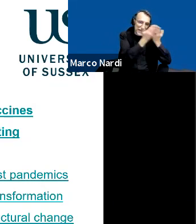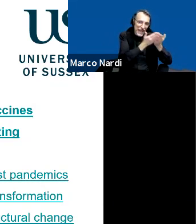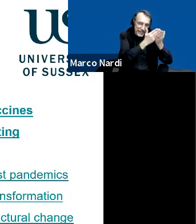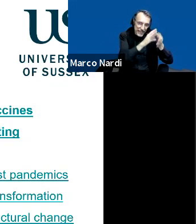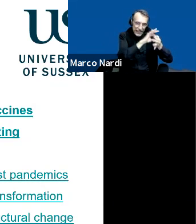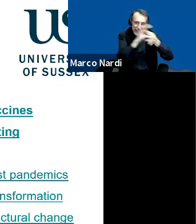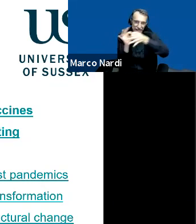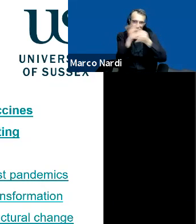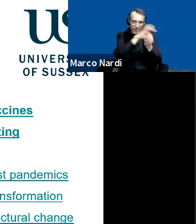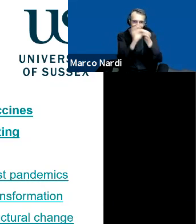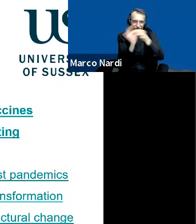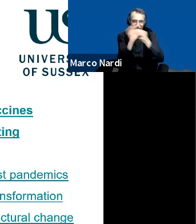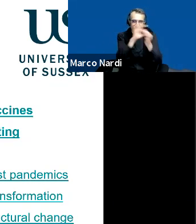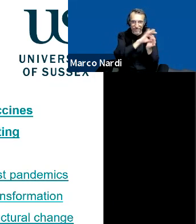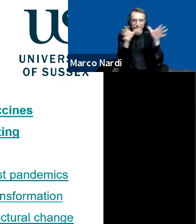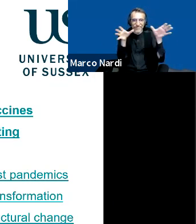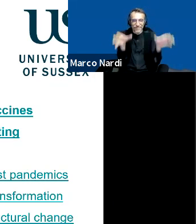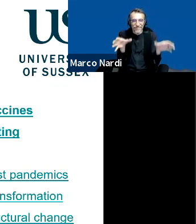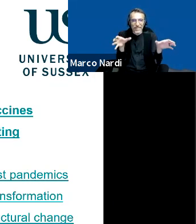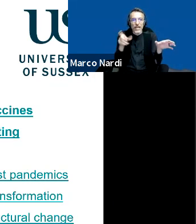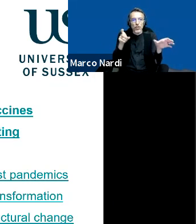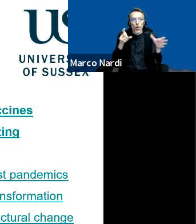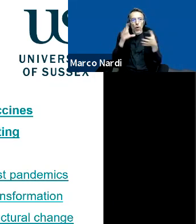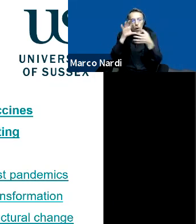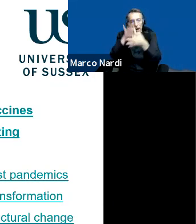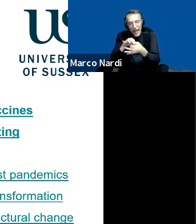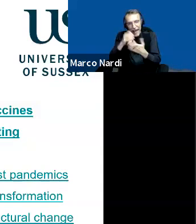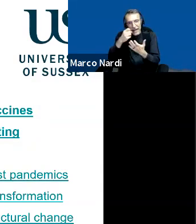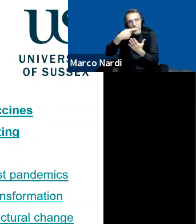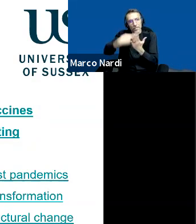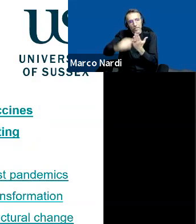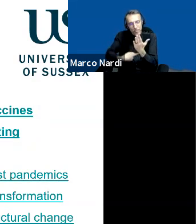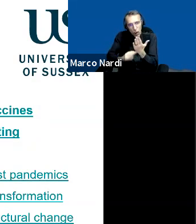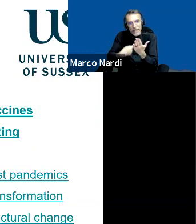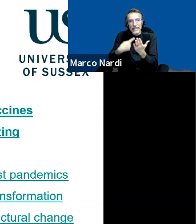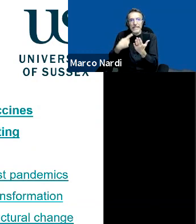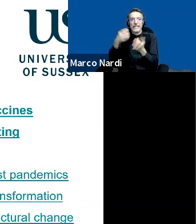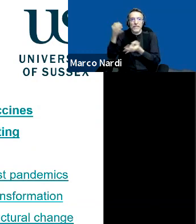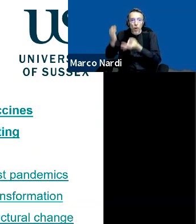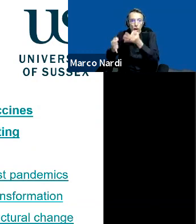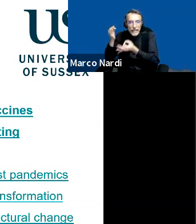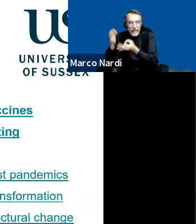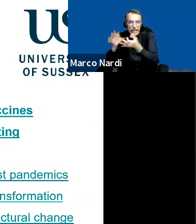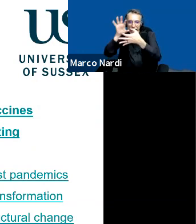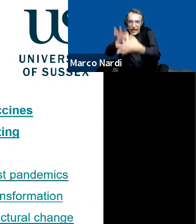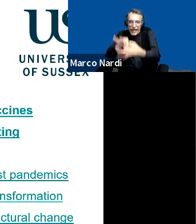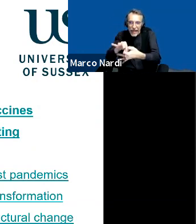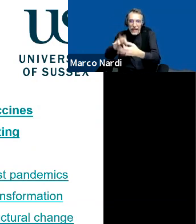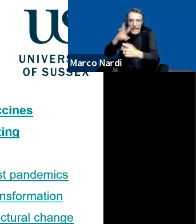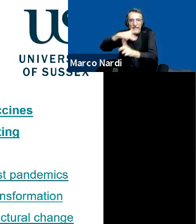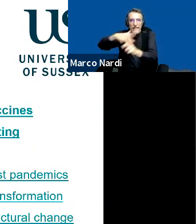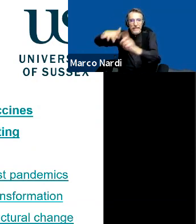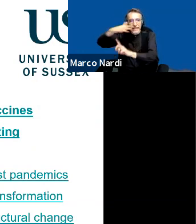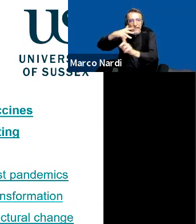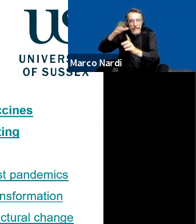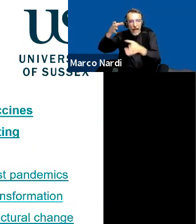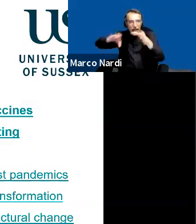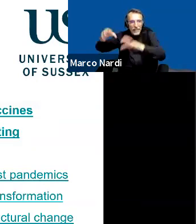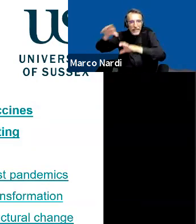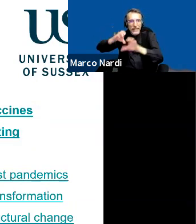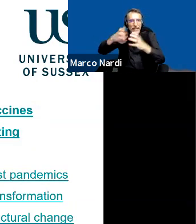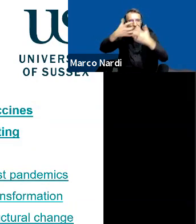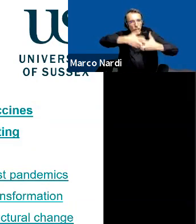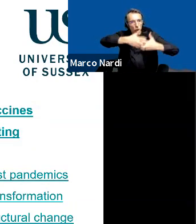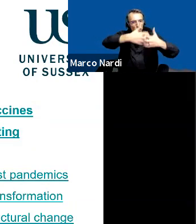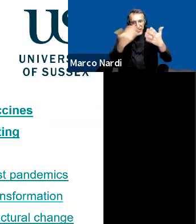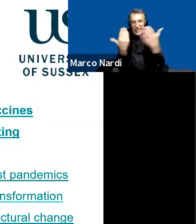inside the university at issues of politics and policies around science, technology, and innovation in general.